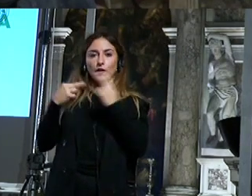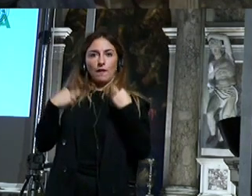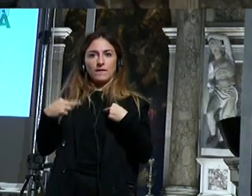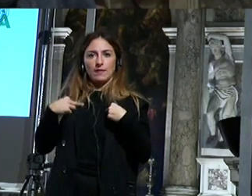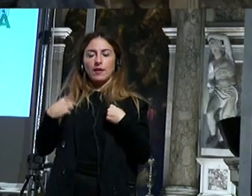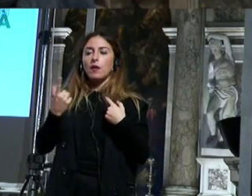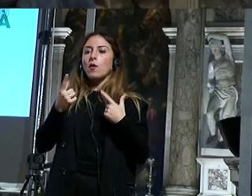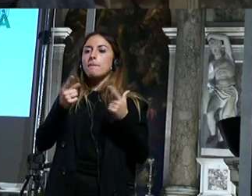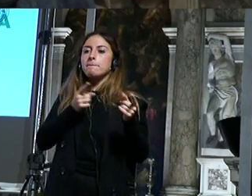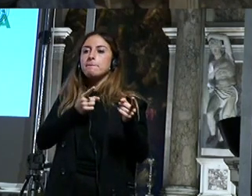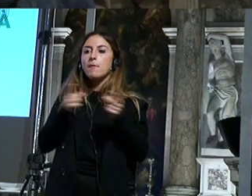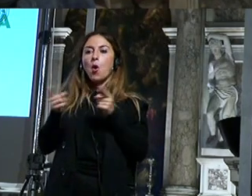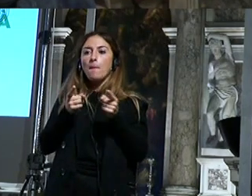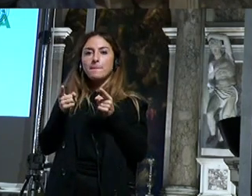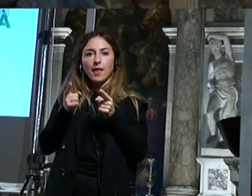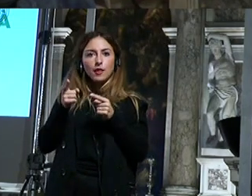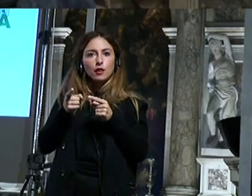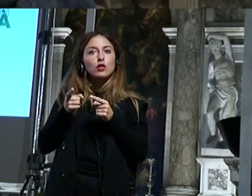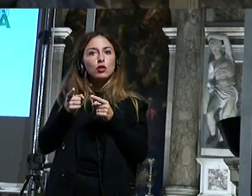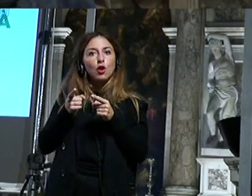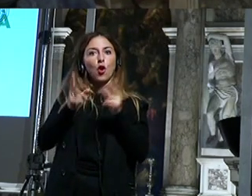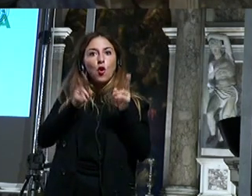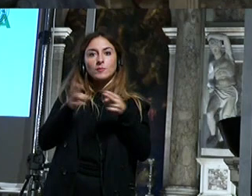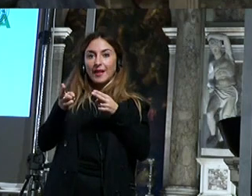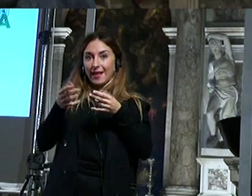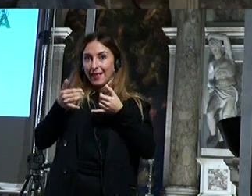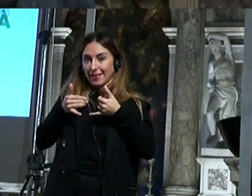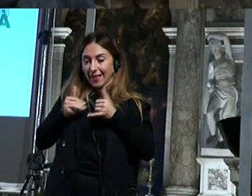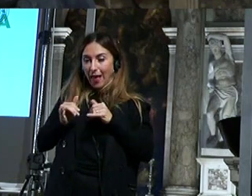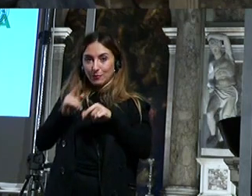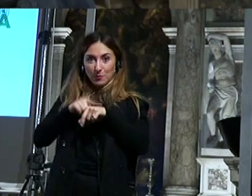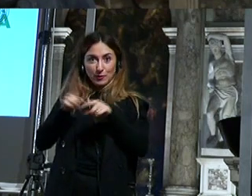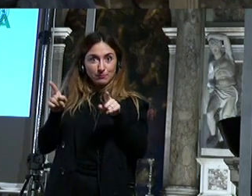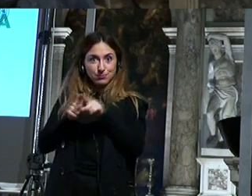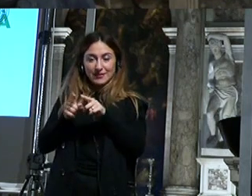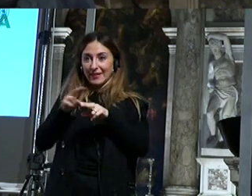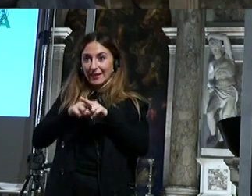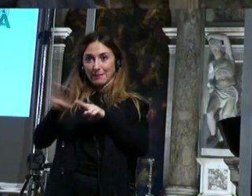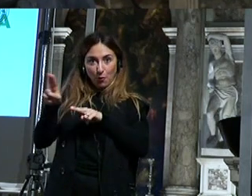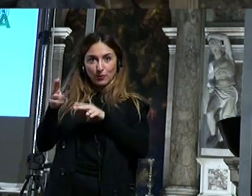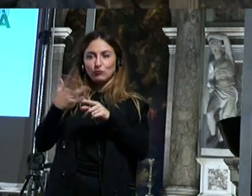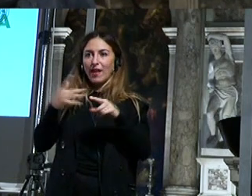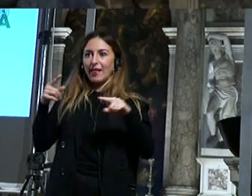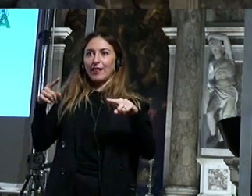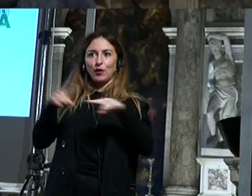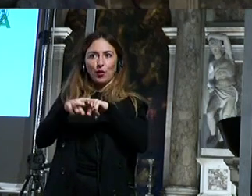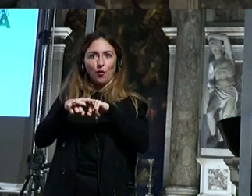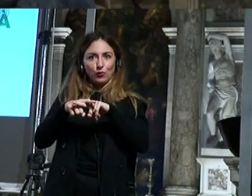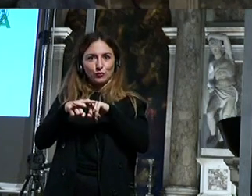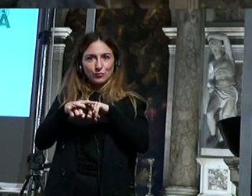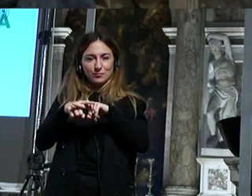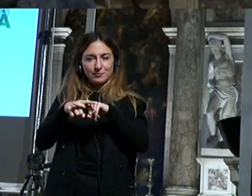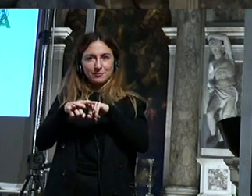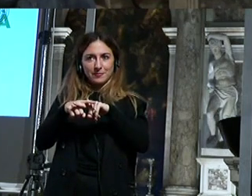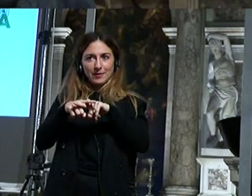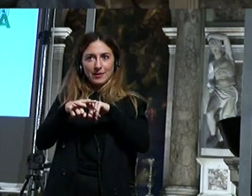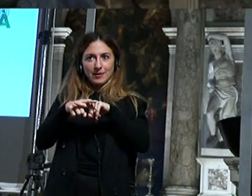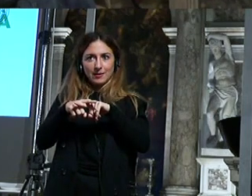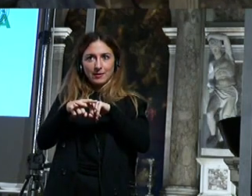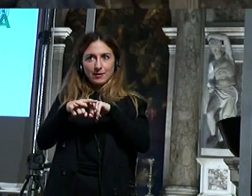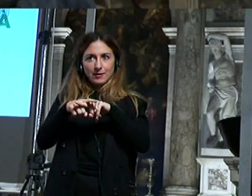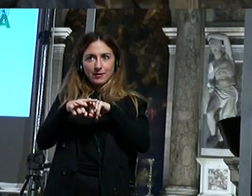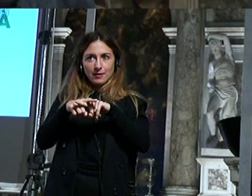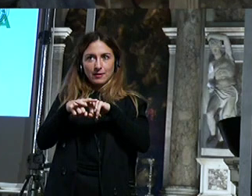grandchild has been born. So there's this crossing of, well, what what did I give up? What did I suffer in